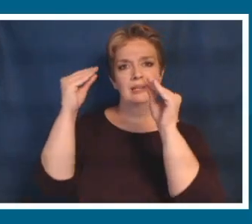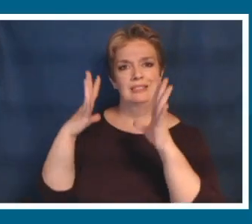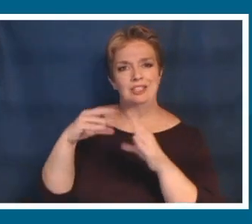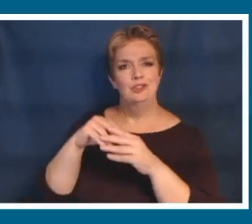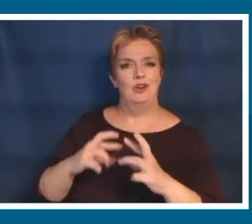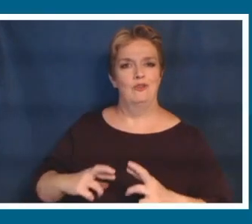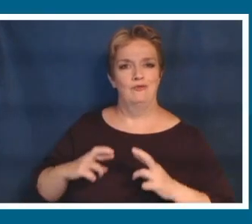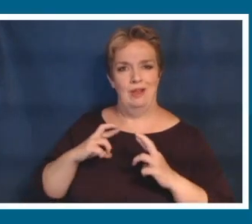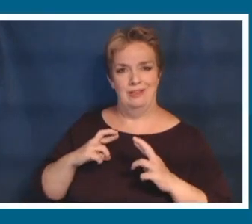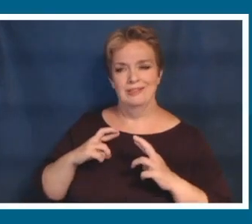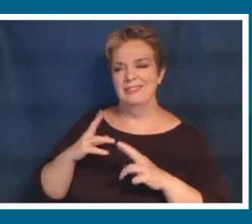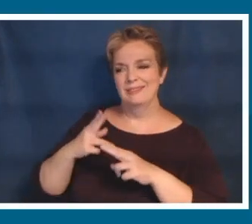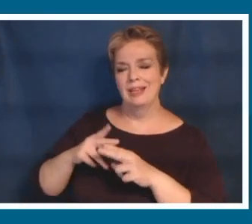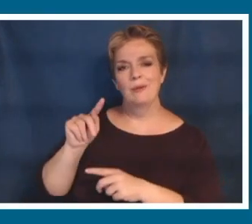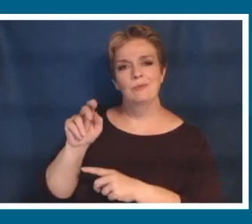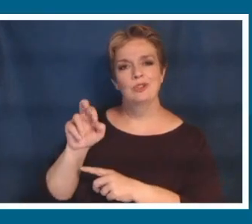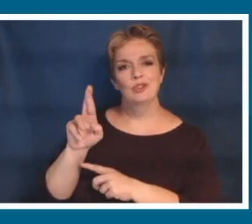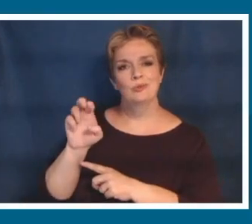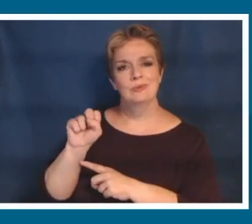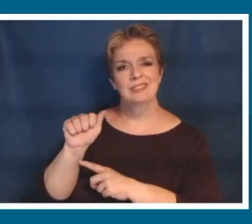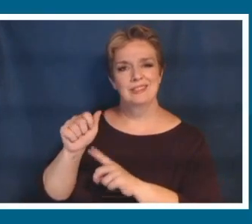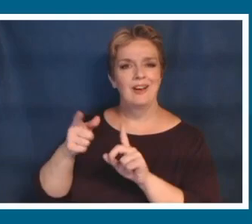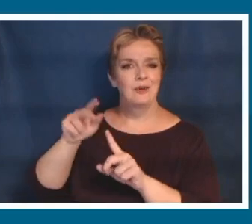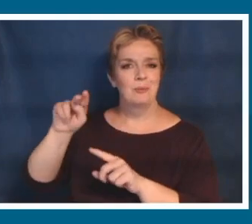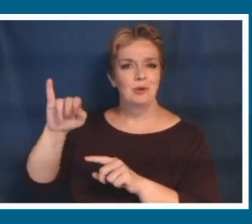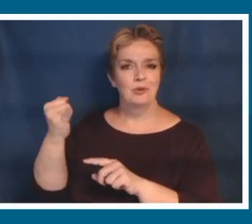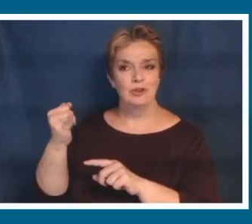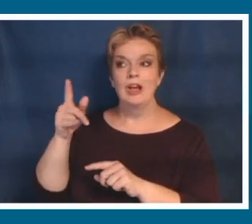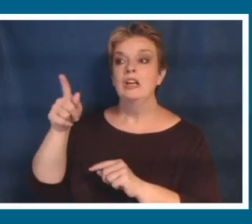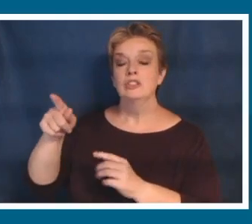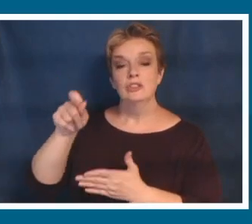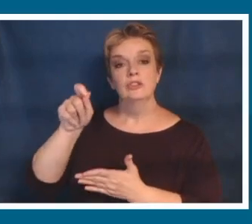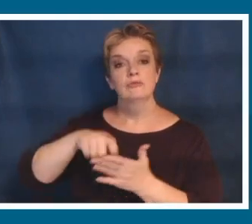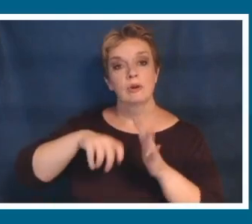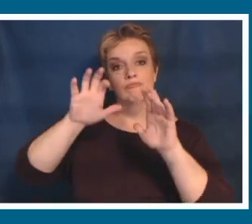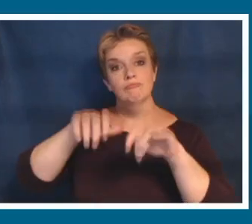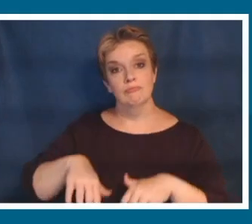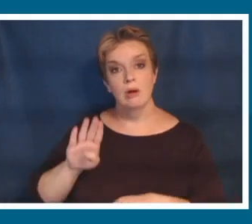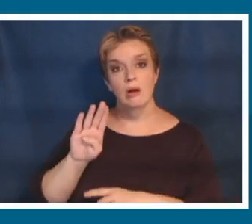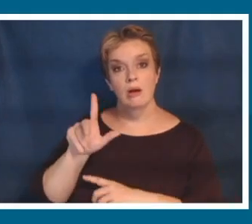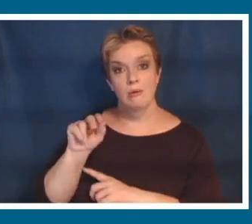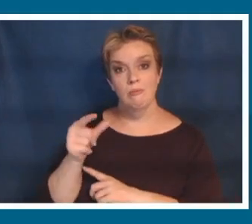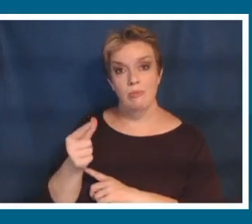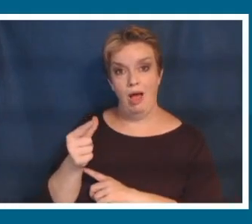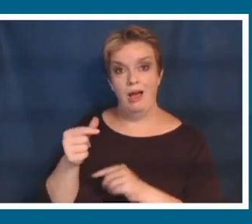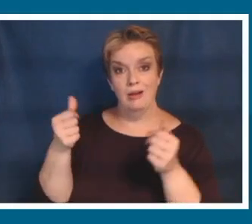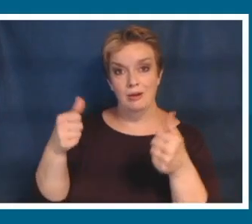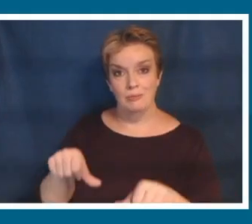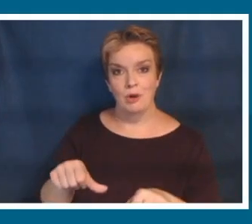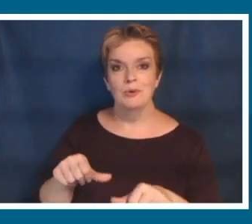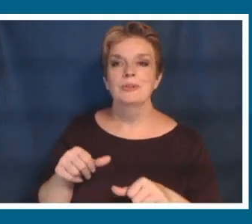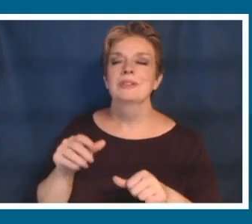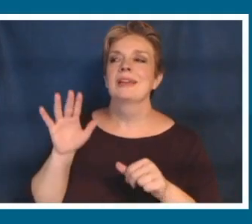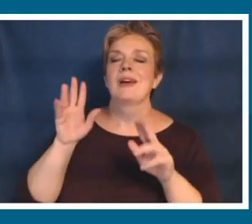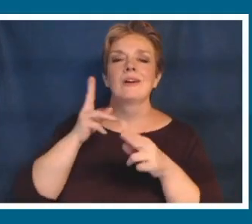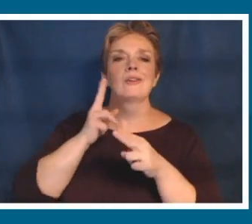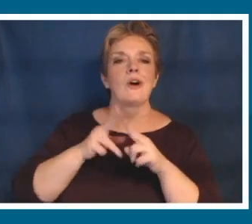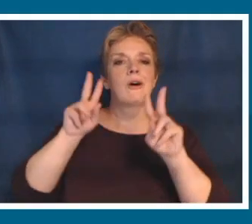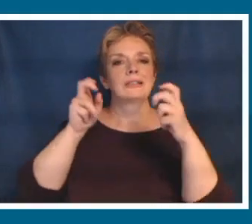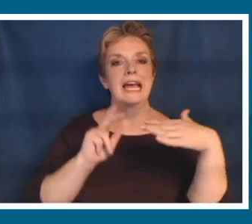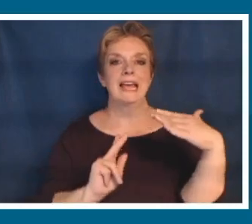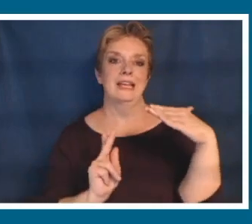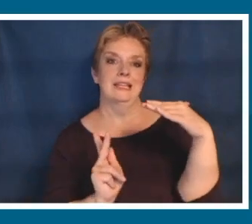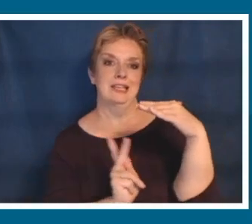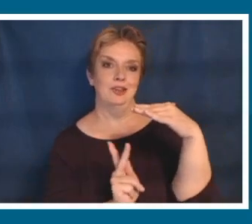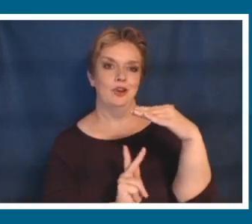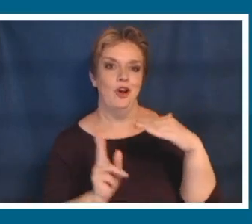New Jersey, and she wrote a series of blog posts under the title Kindergarten Historians. And each one of those